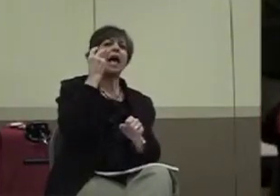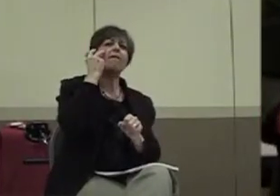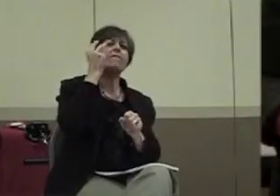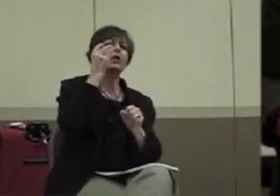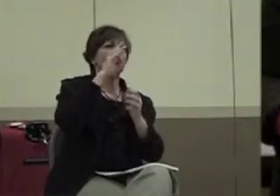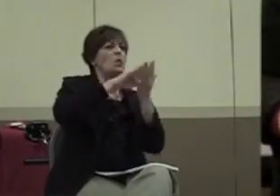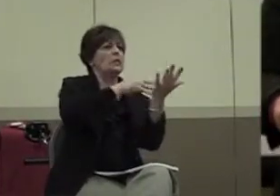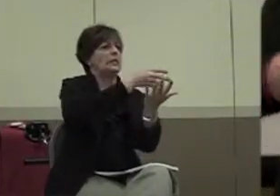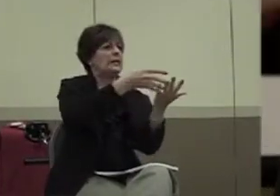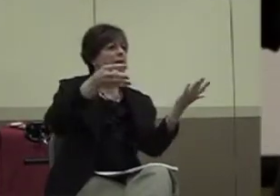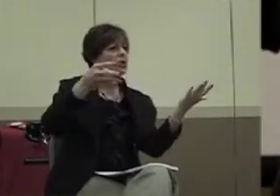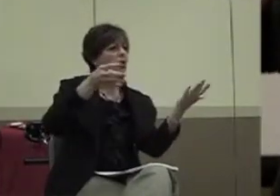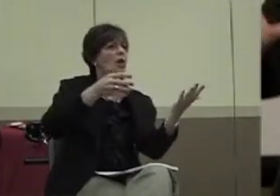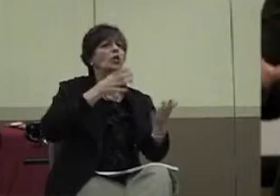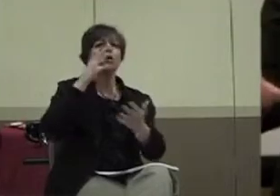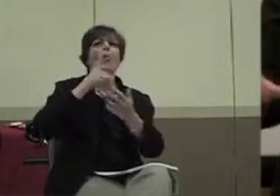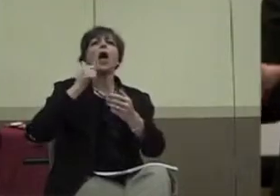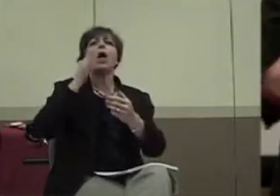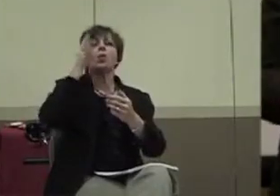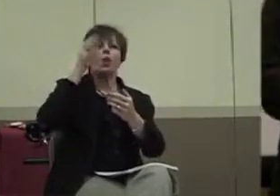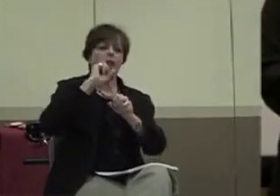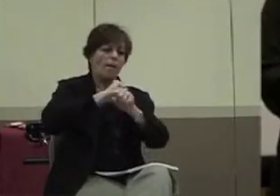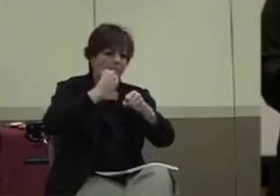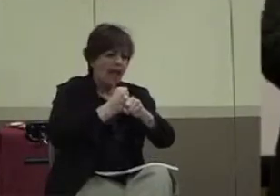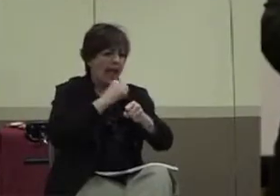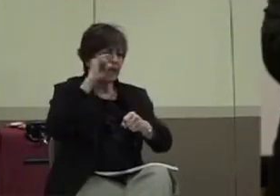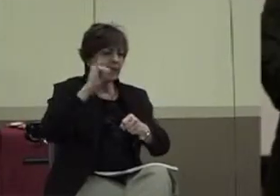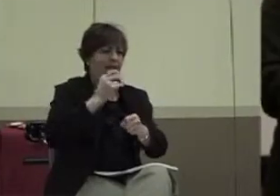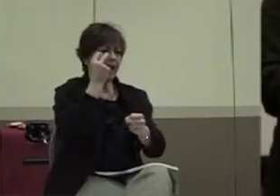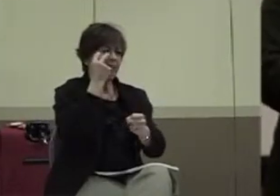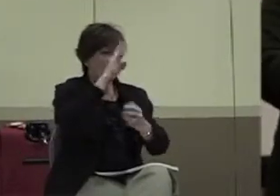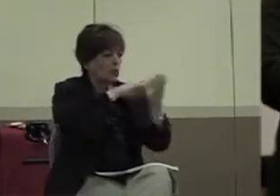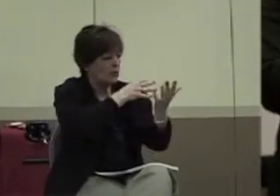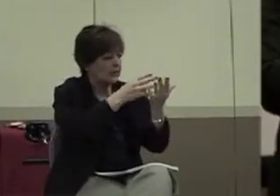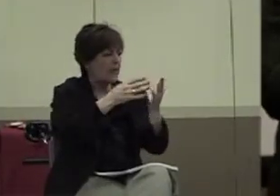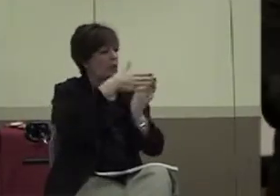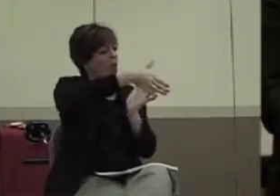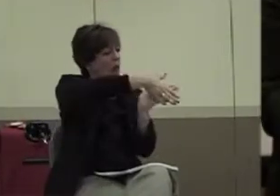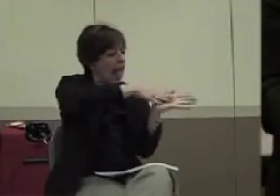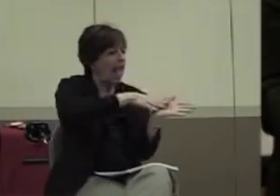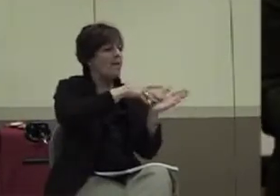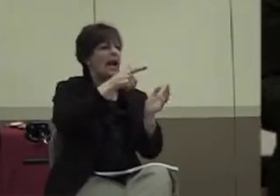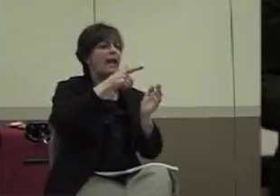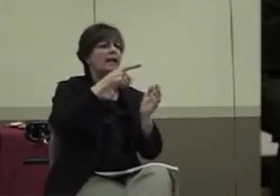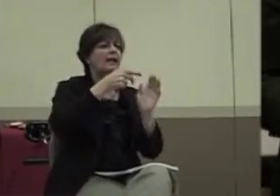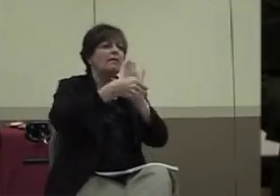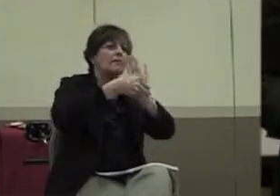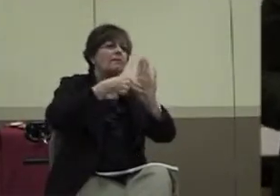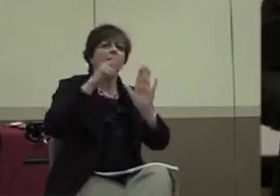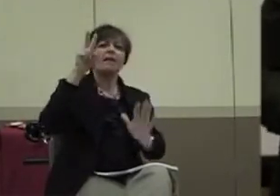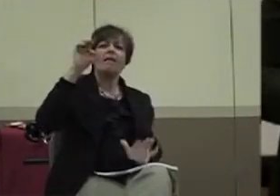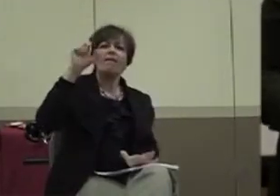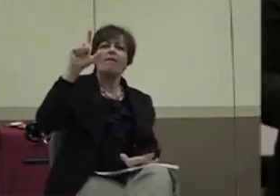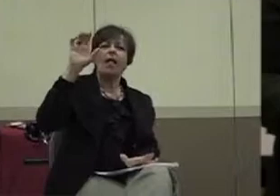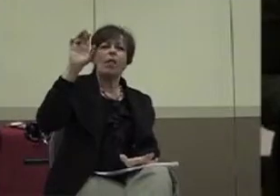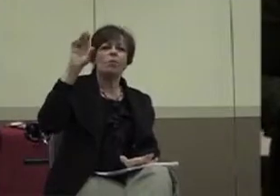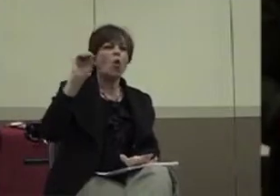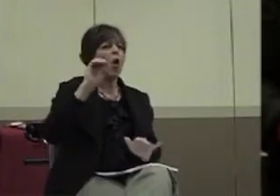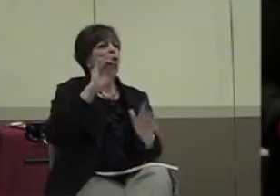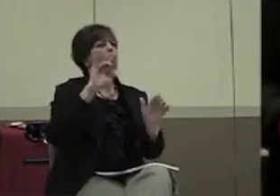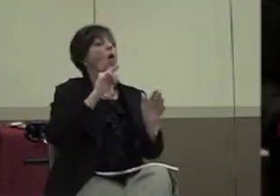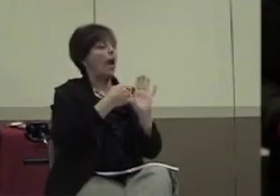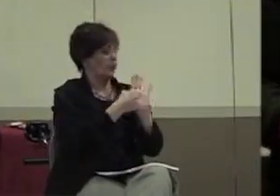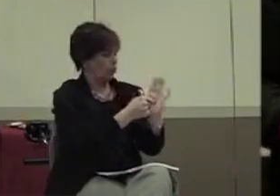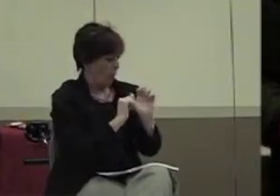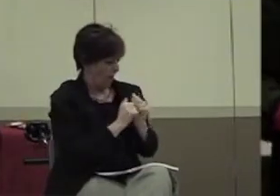schedule. So I will make the visual schedule, I'll laminate it, I'll put the Velcro on it, I'll stay all day and model how to